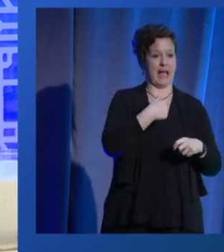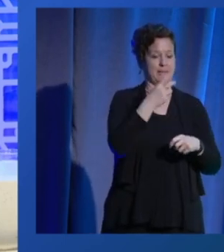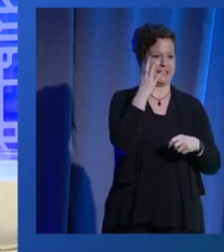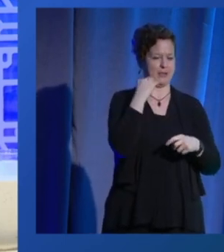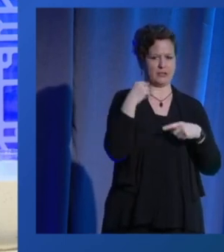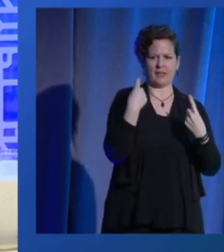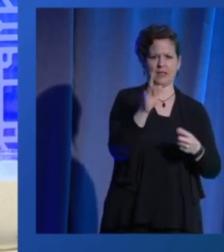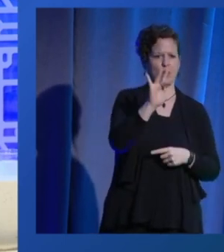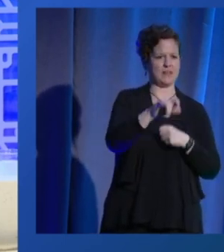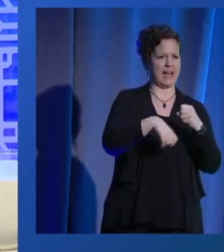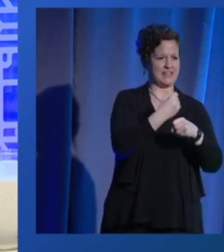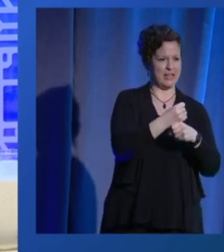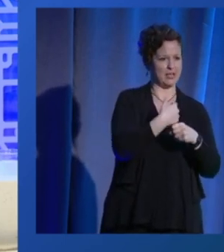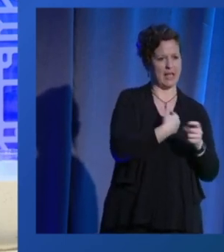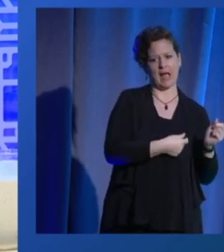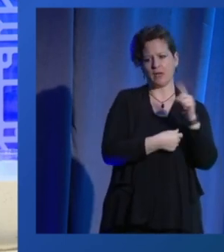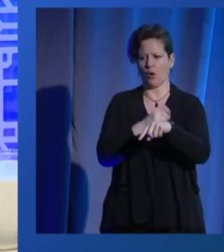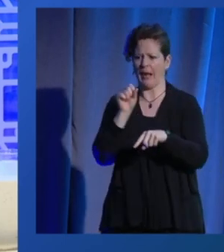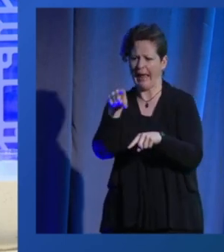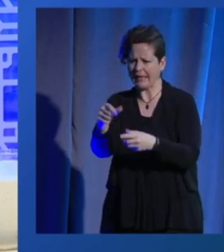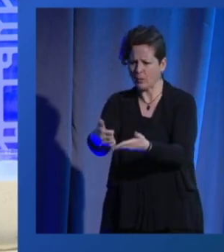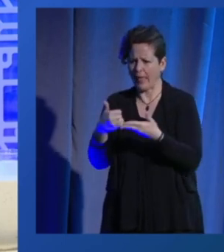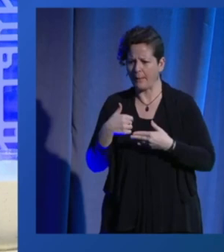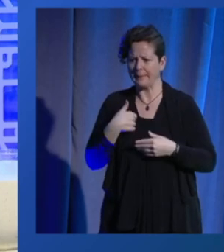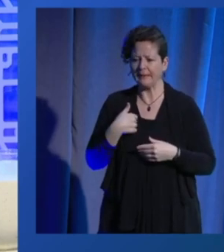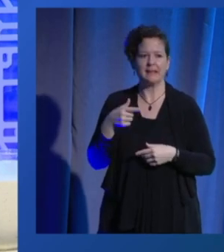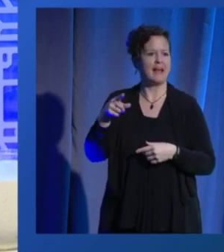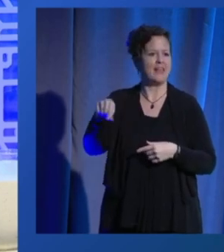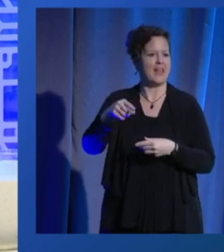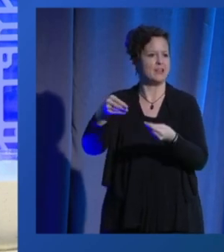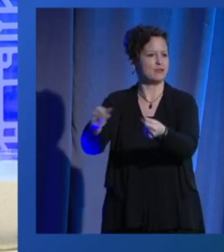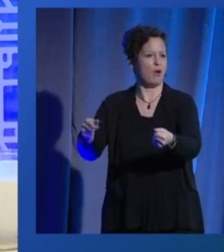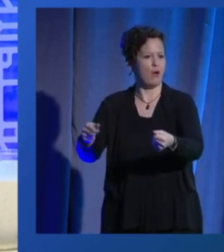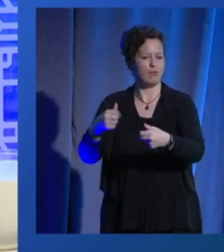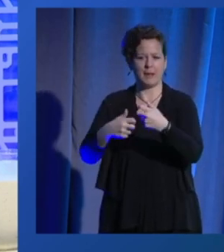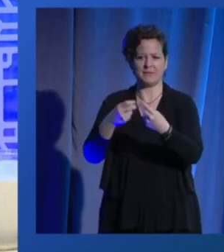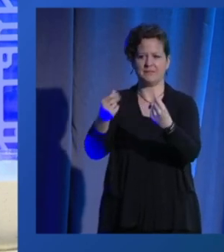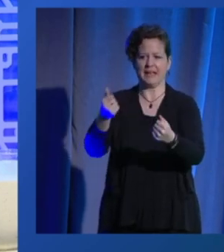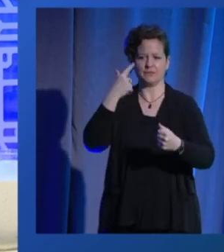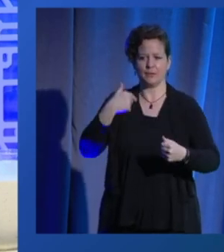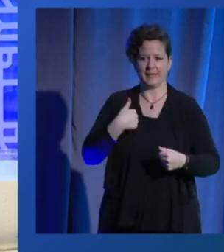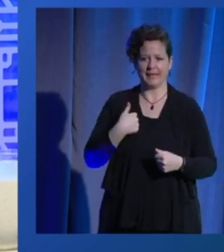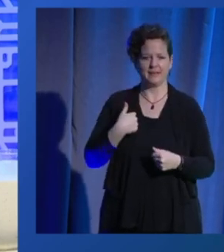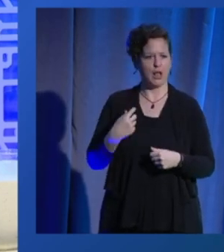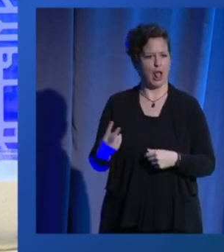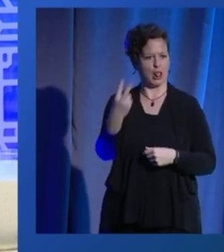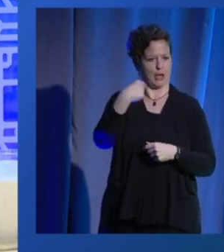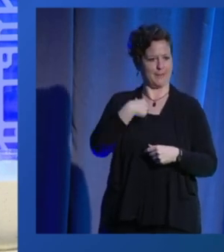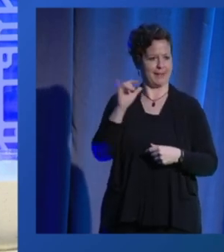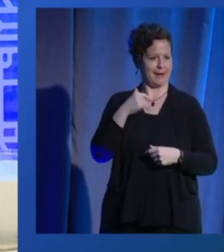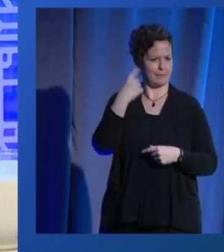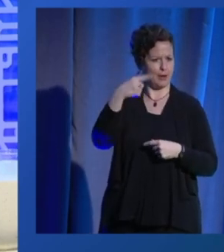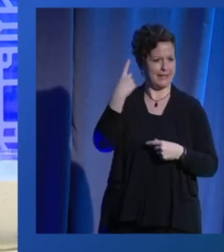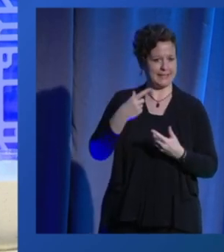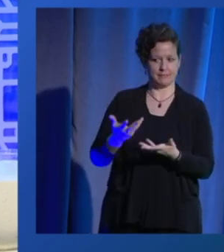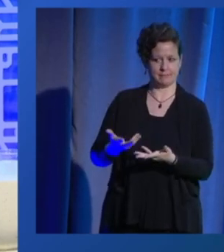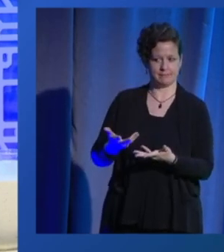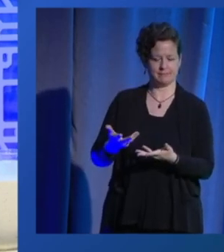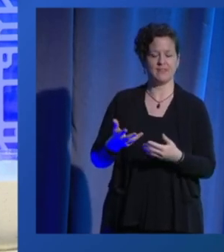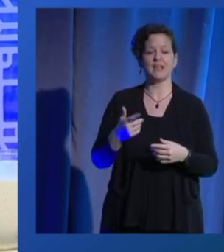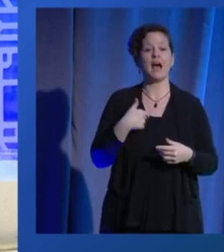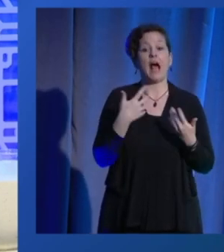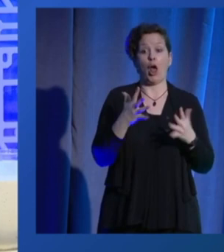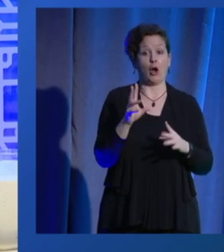minutes and look at me like I'm crazy right like this isn't that hard why did it take this long to be able to solve it so um so I've already did some